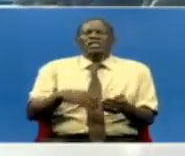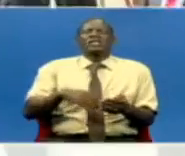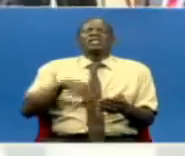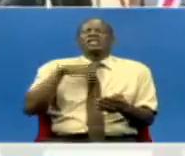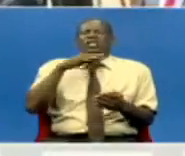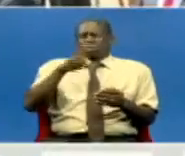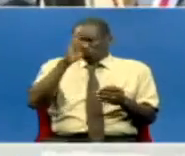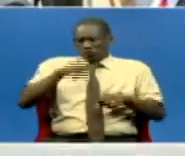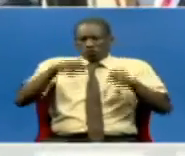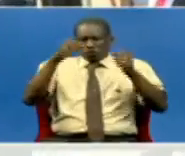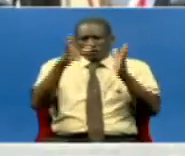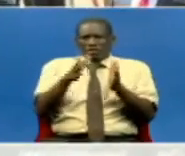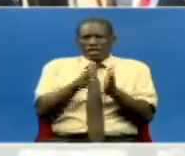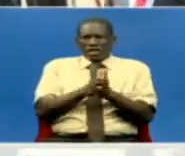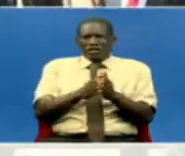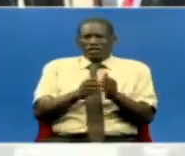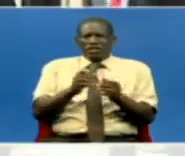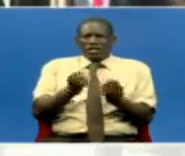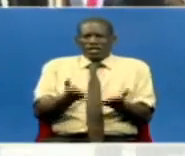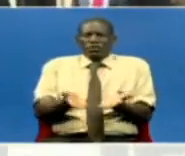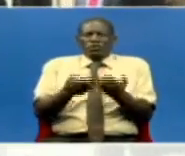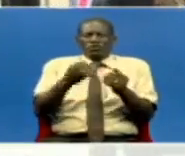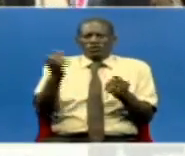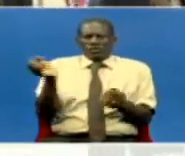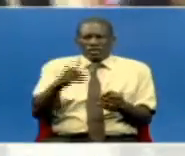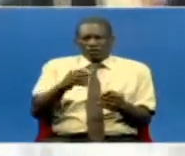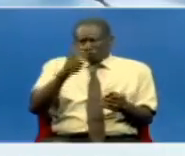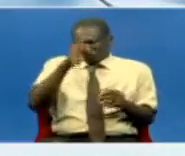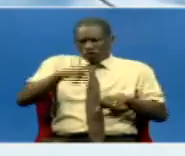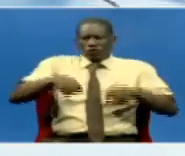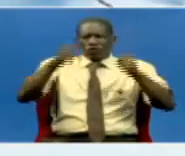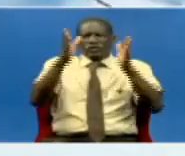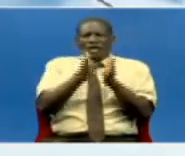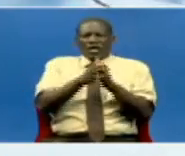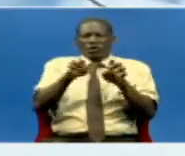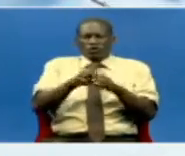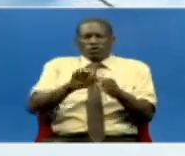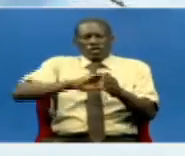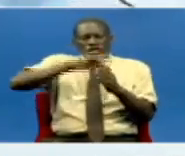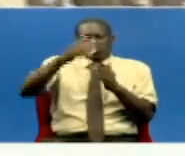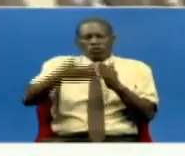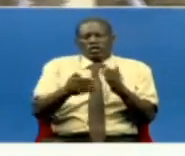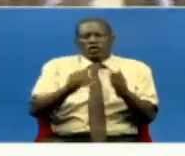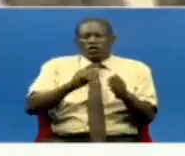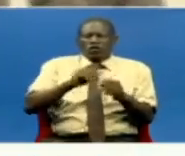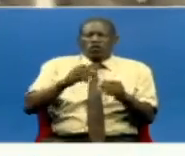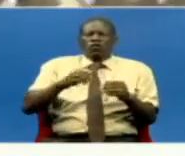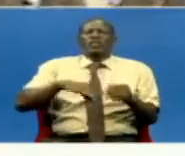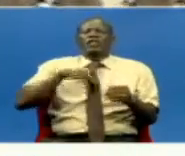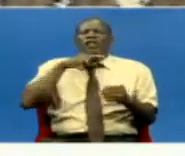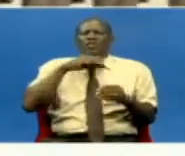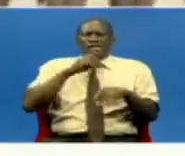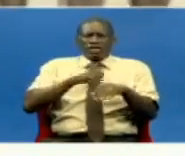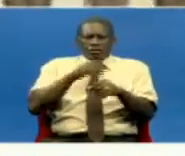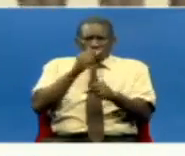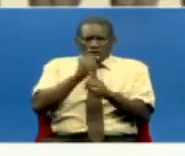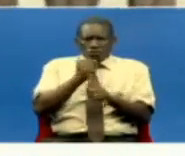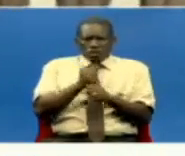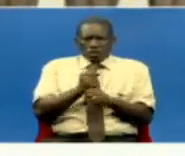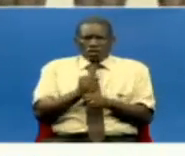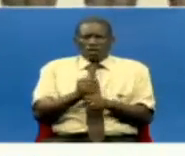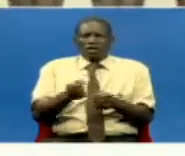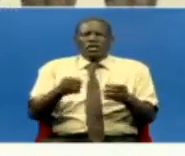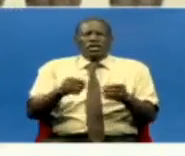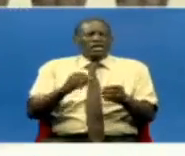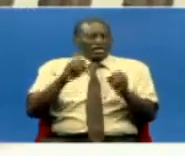officers, a review and improved pay for police officers, and insurance cover for loss of life on duty.